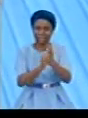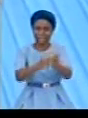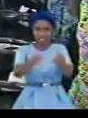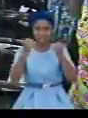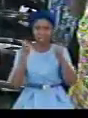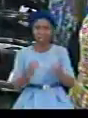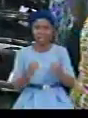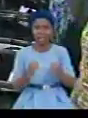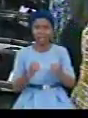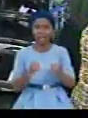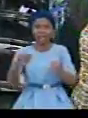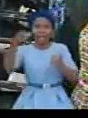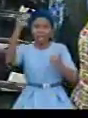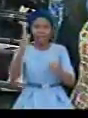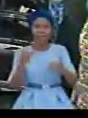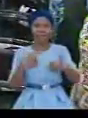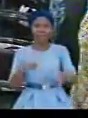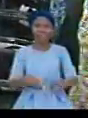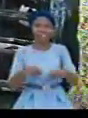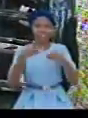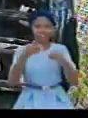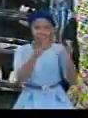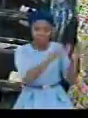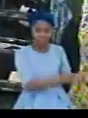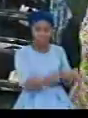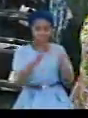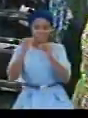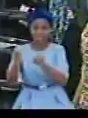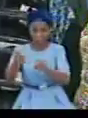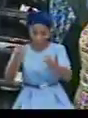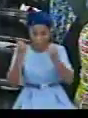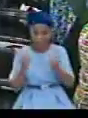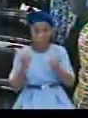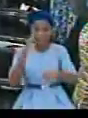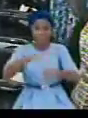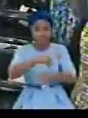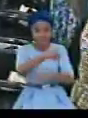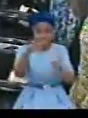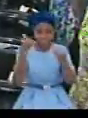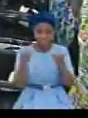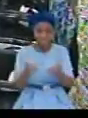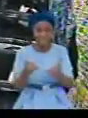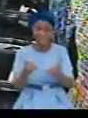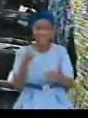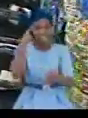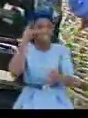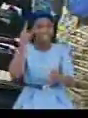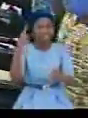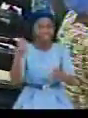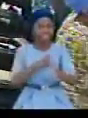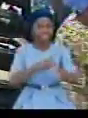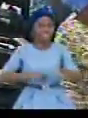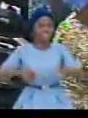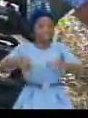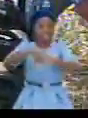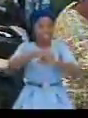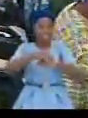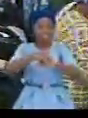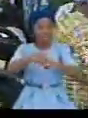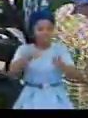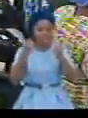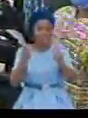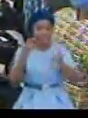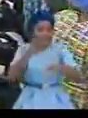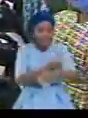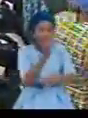of power. His transfer of power. For kingdom triumph. Transfer